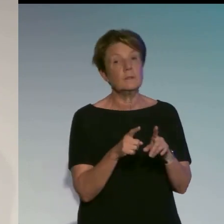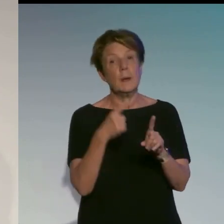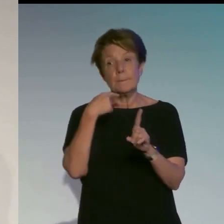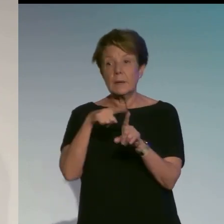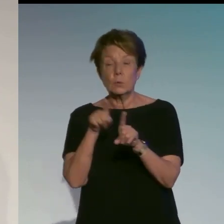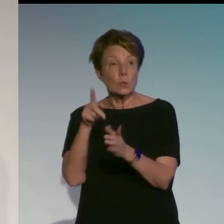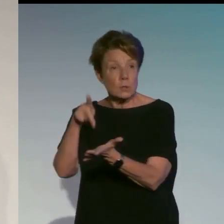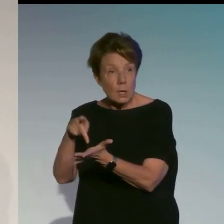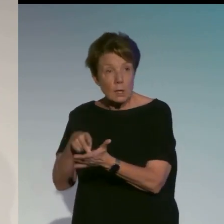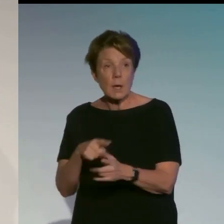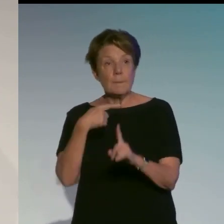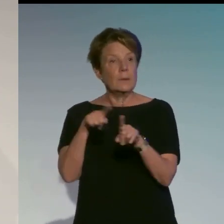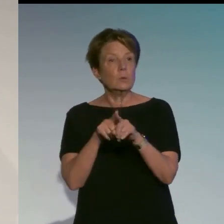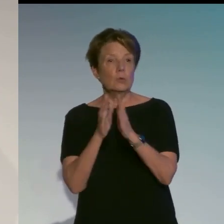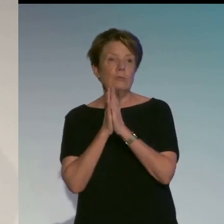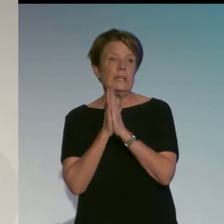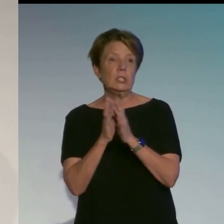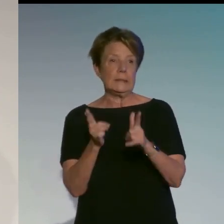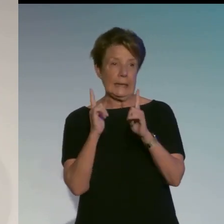well, also religious leaders.